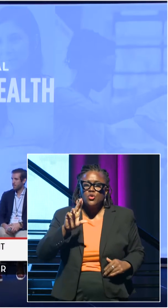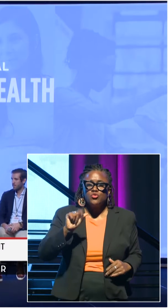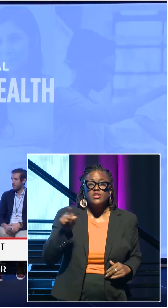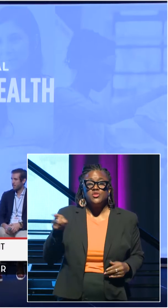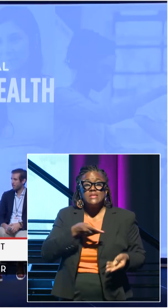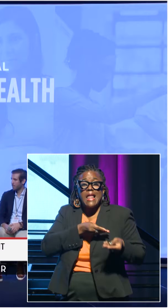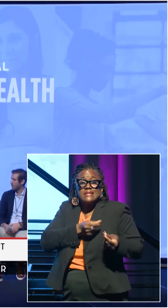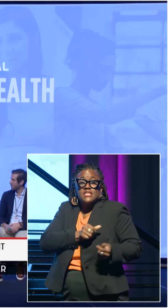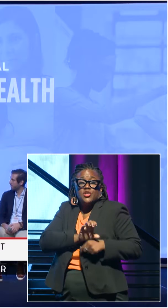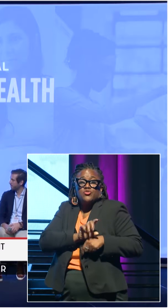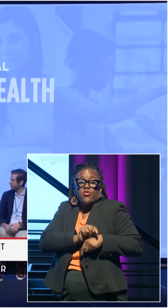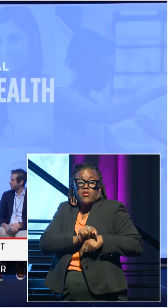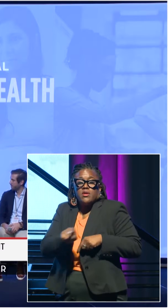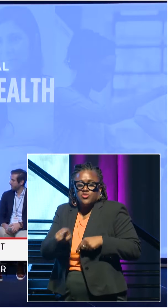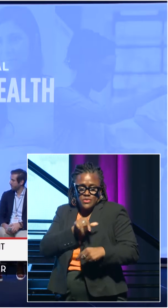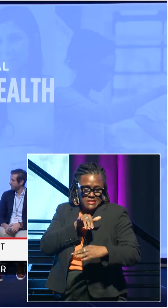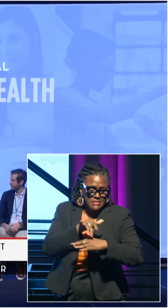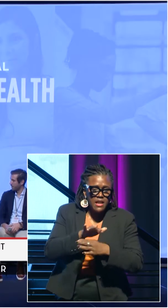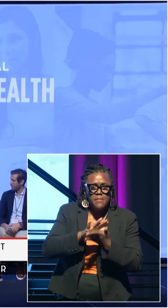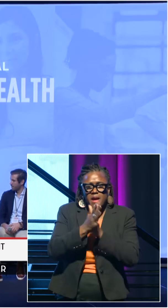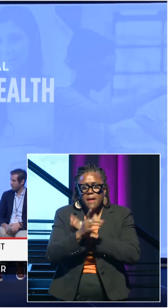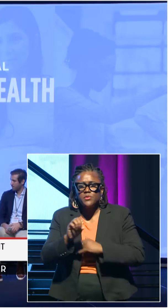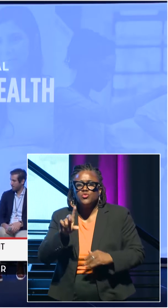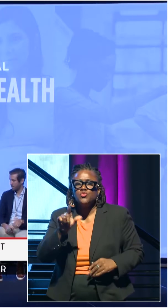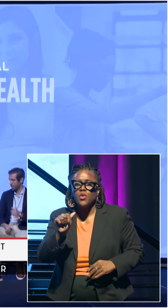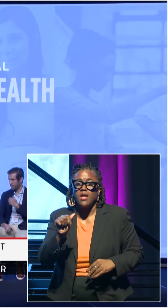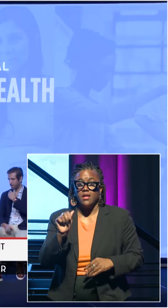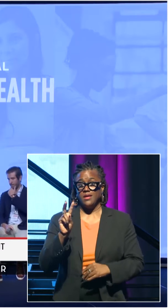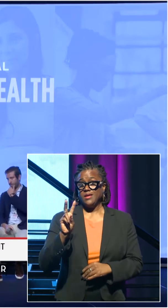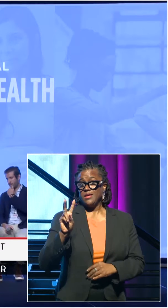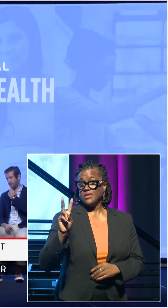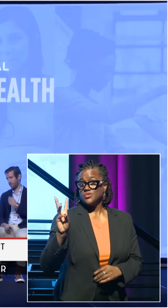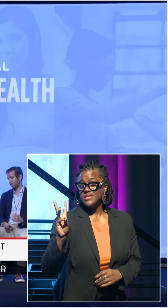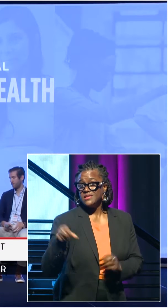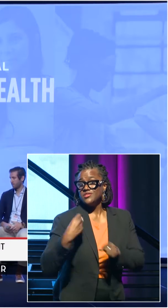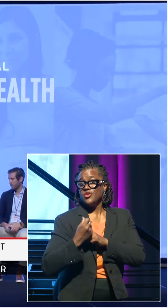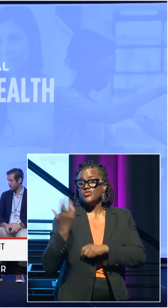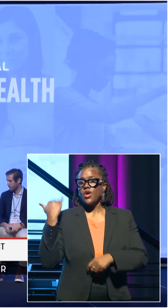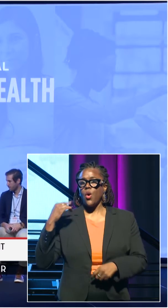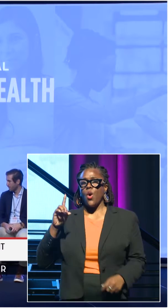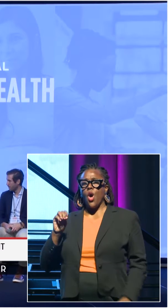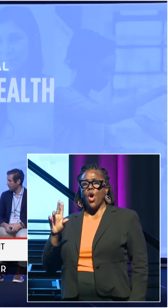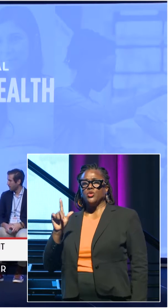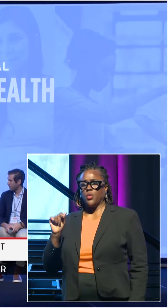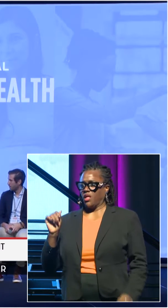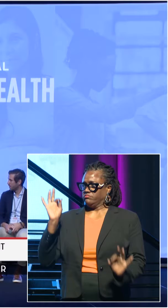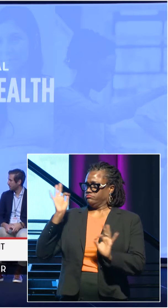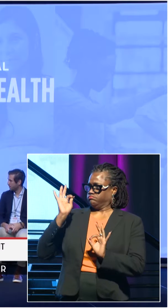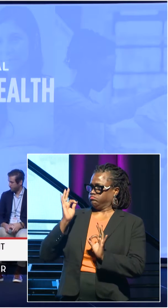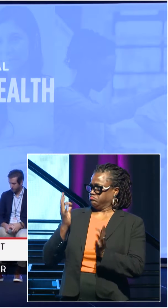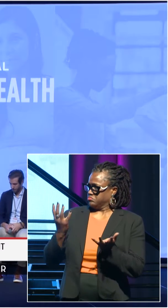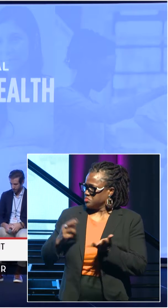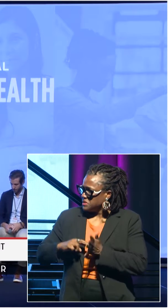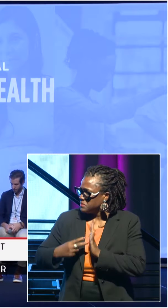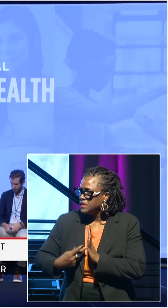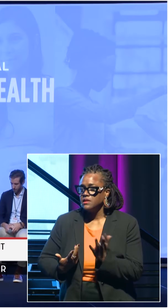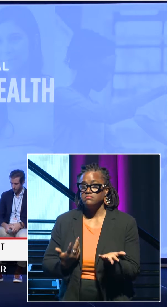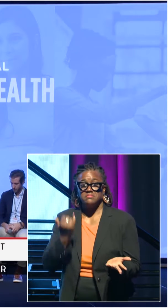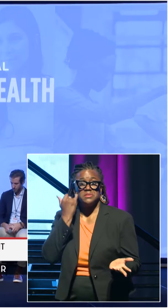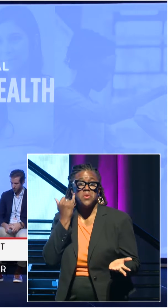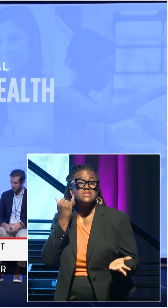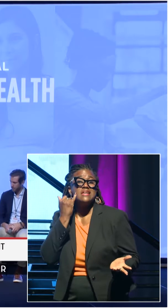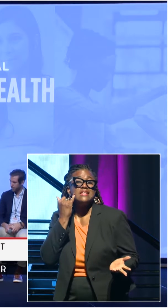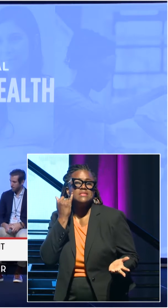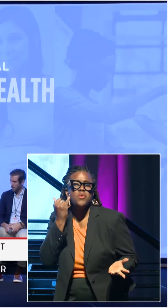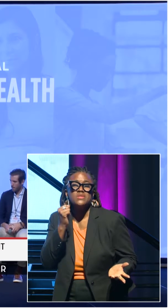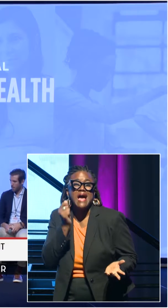lactation consultant, and she was studying to become a doula. But 26 years ago, no one knew what doulas were. Right. And if it had not been